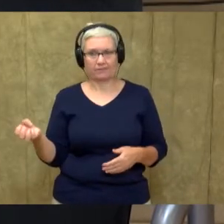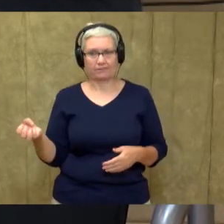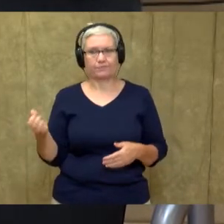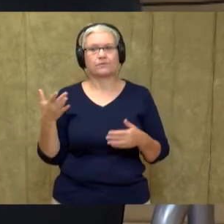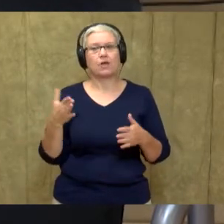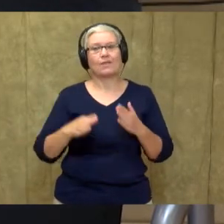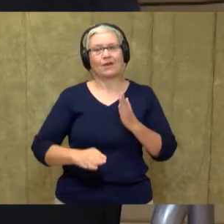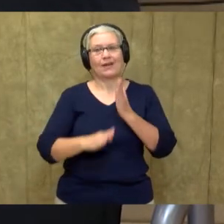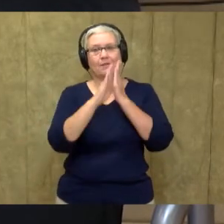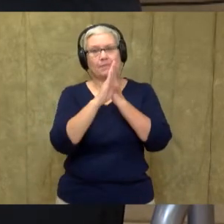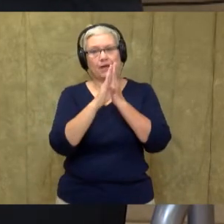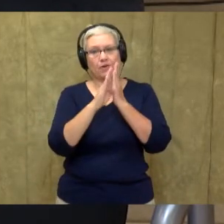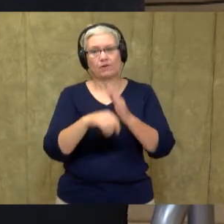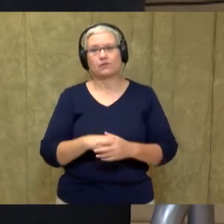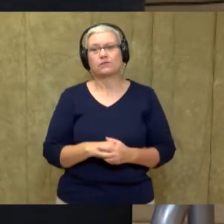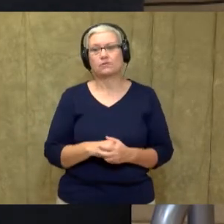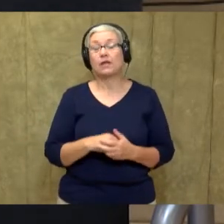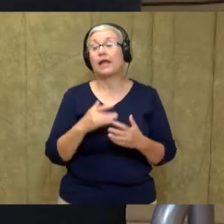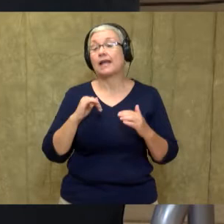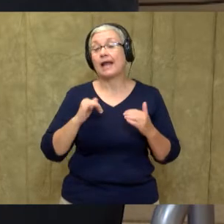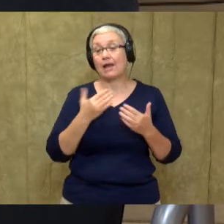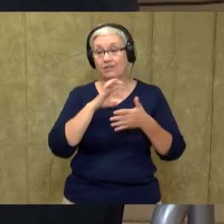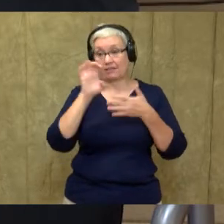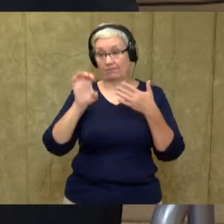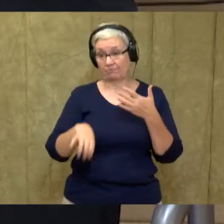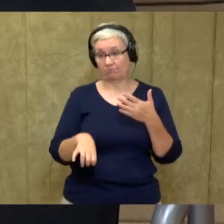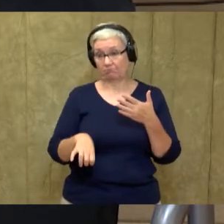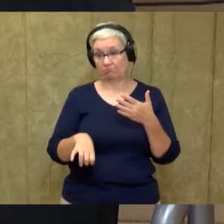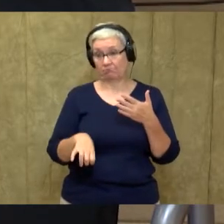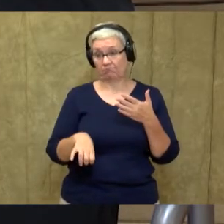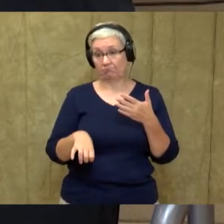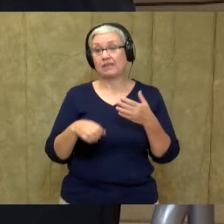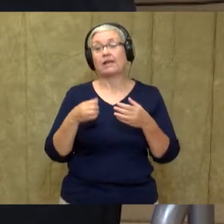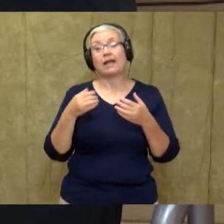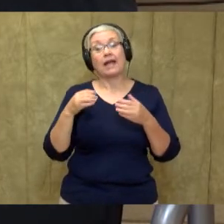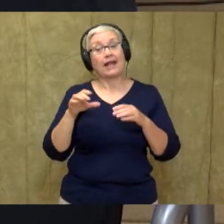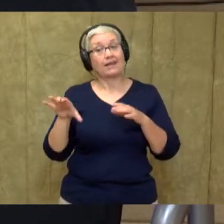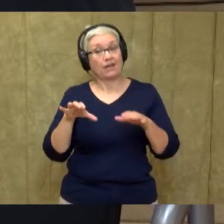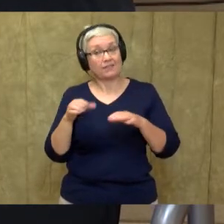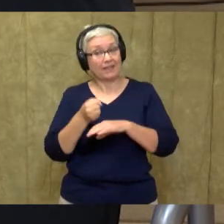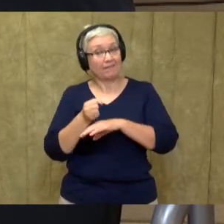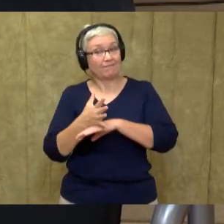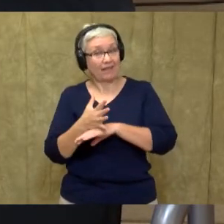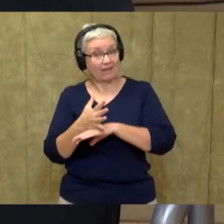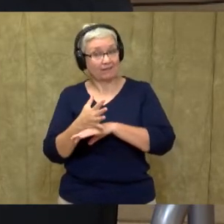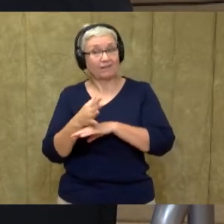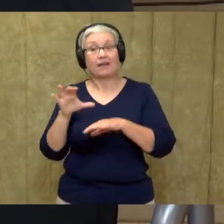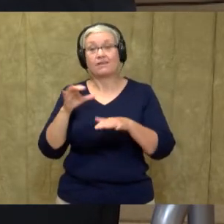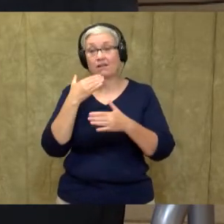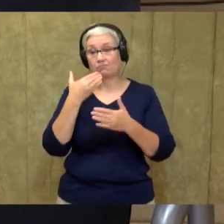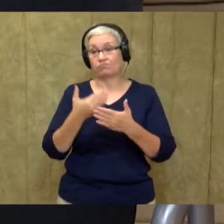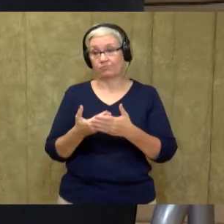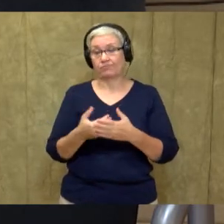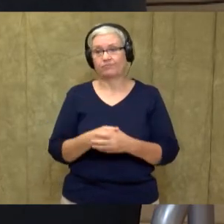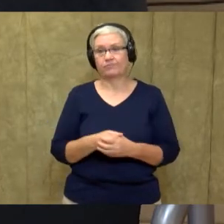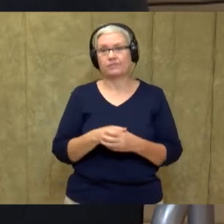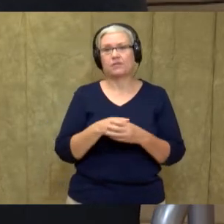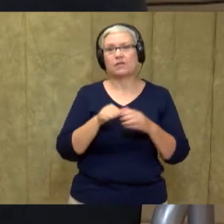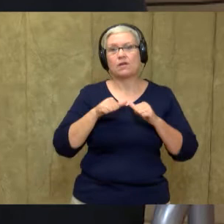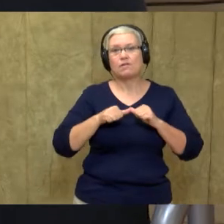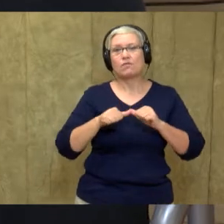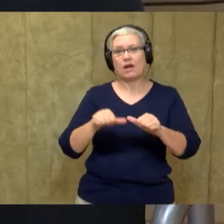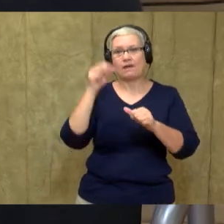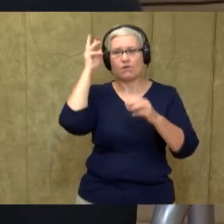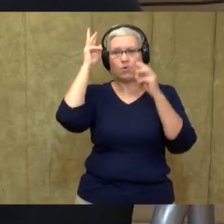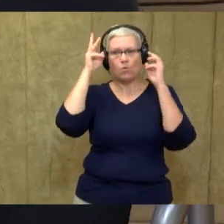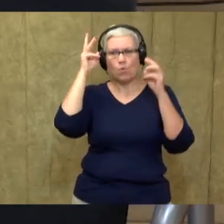there any barriers? And then how does he conclude? And is it done well. Okay, it's called The Forever War of the Mind.